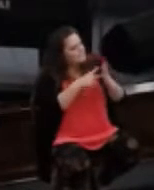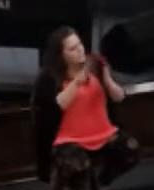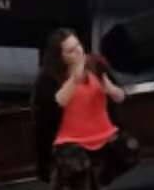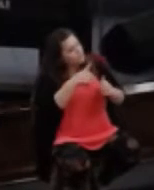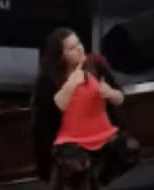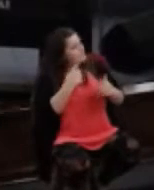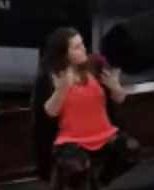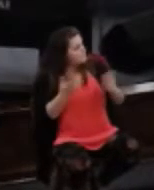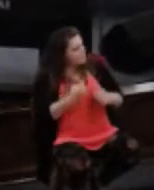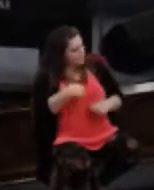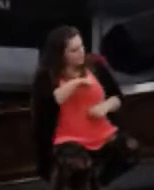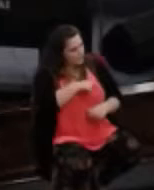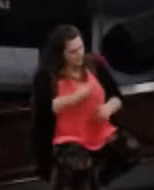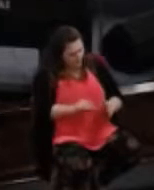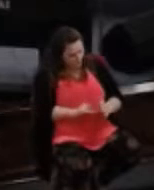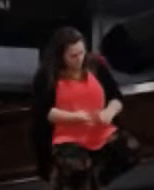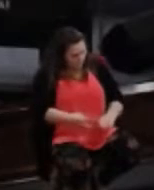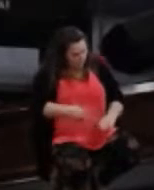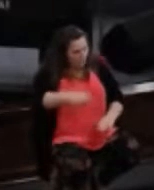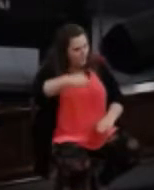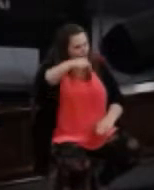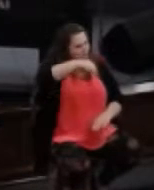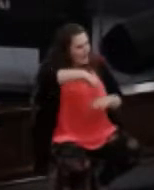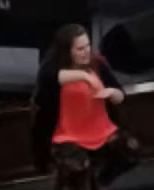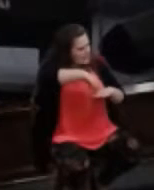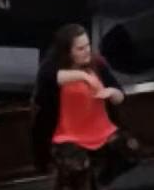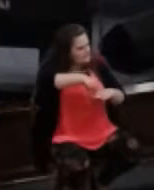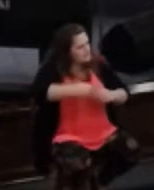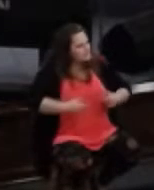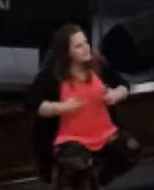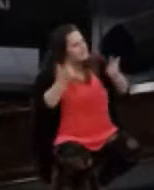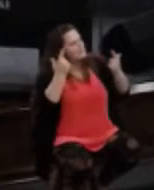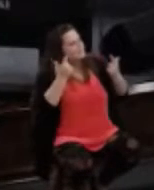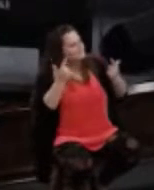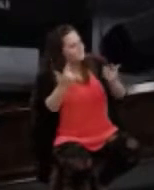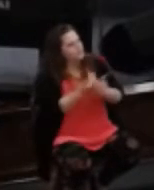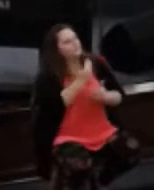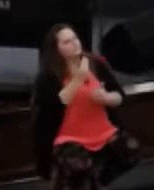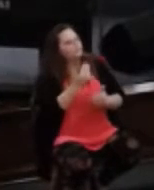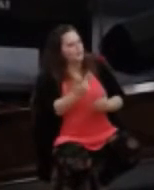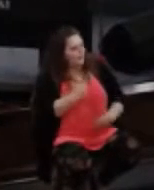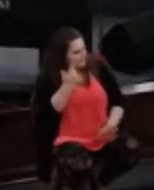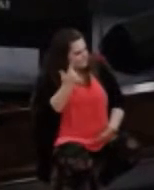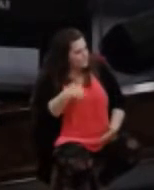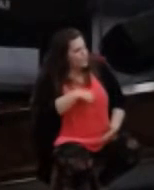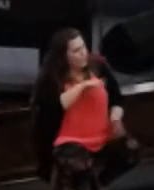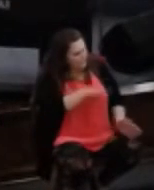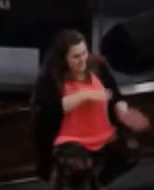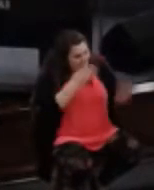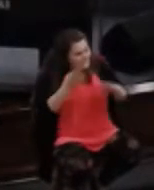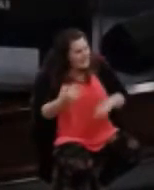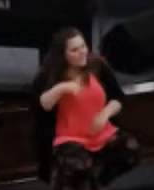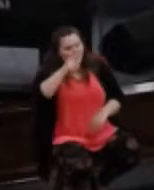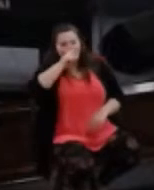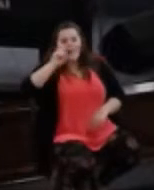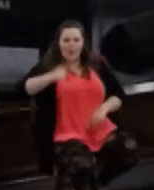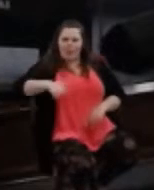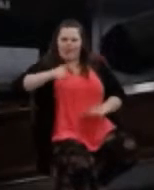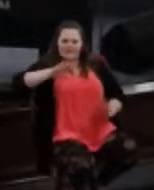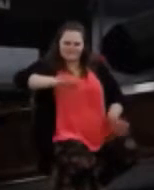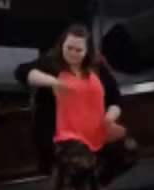we rise to live a new life. We are dead to our old sinful